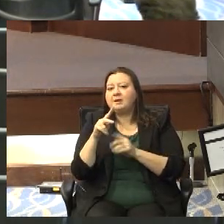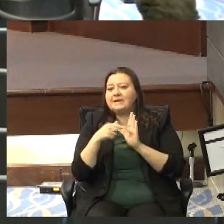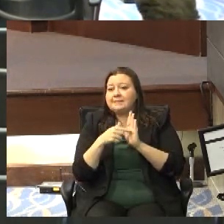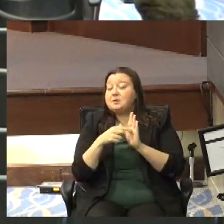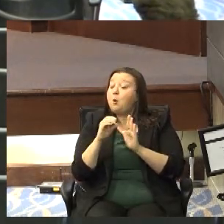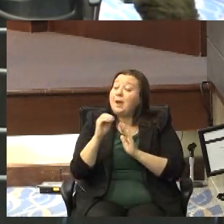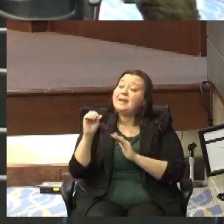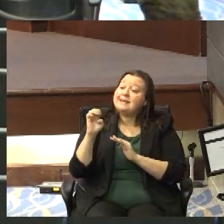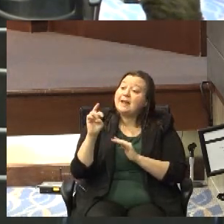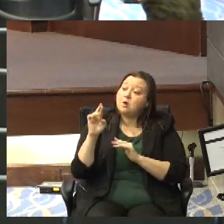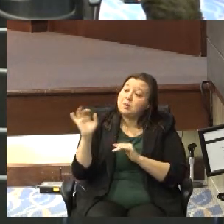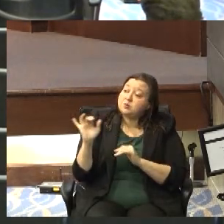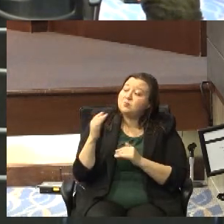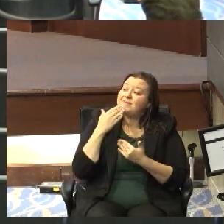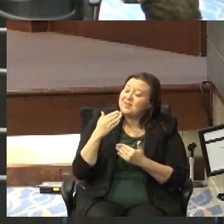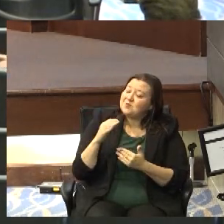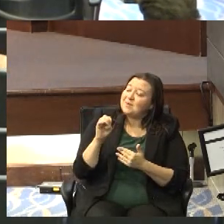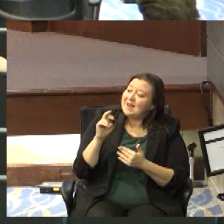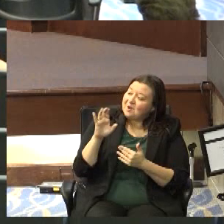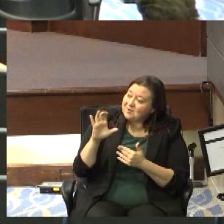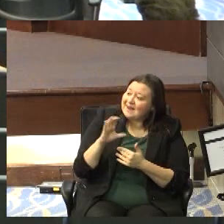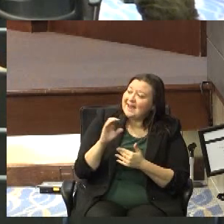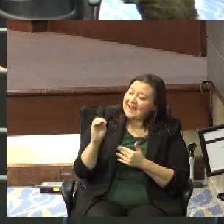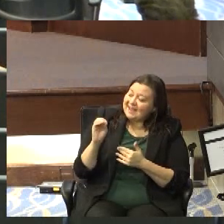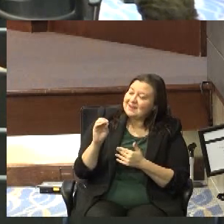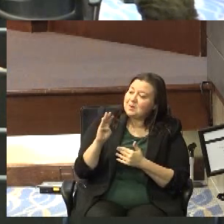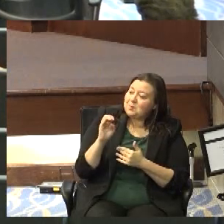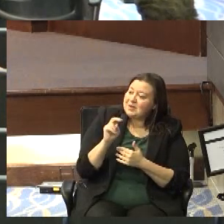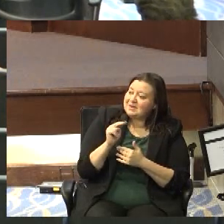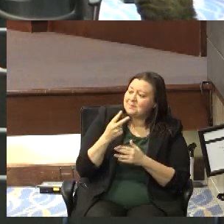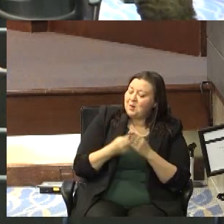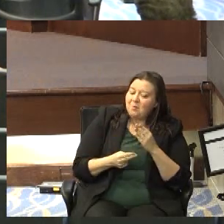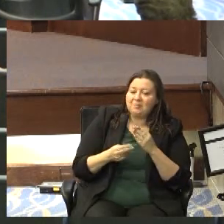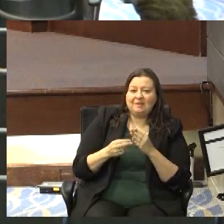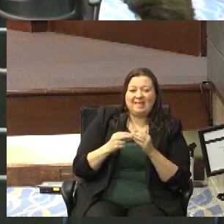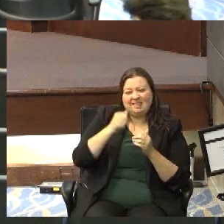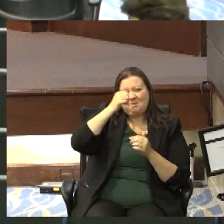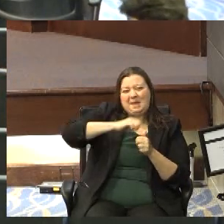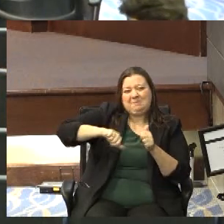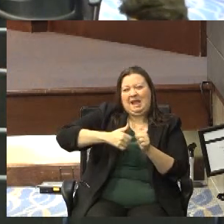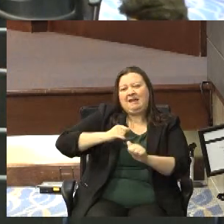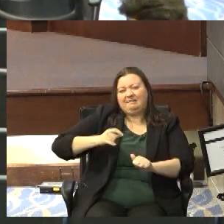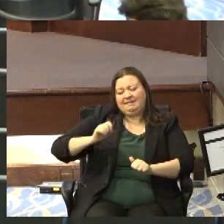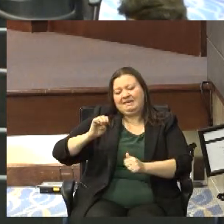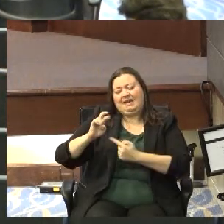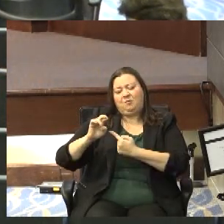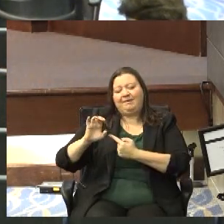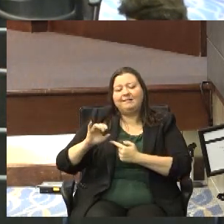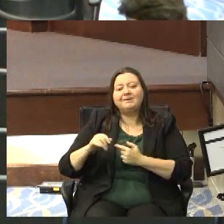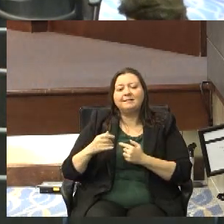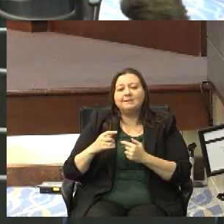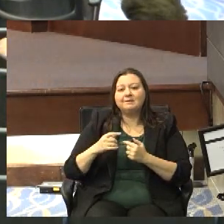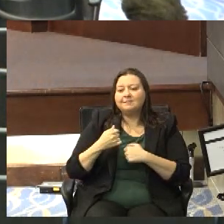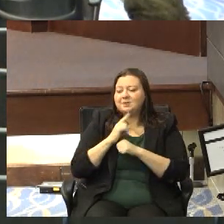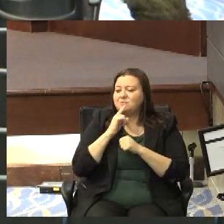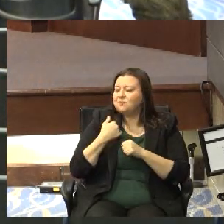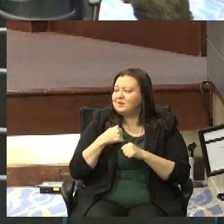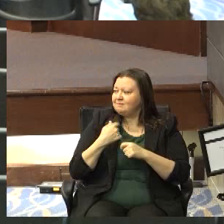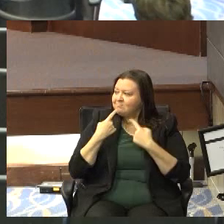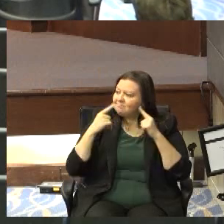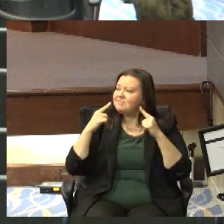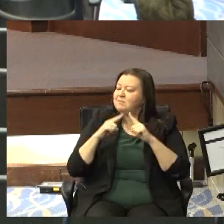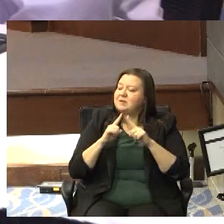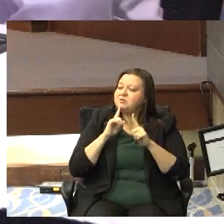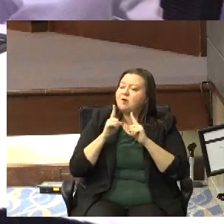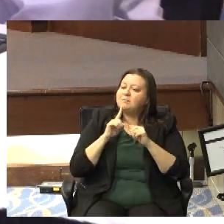Oh, no. My bad. Derek Altman, facilities director. He's kind of the man behind it all, making sure we get there. But they're going to talk about